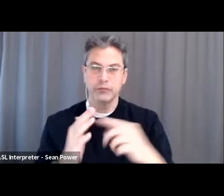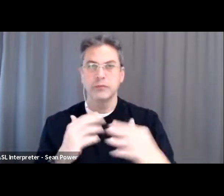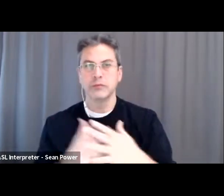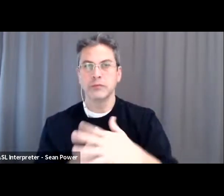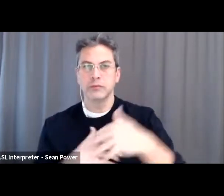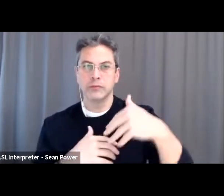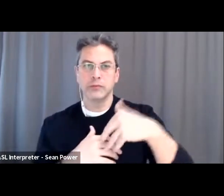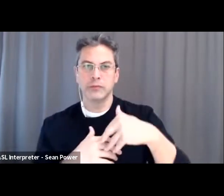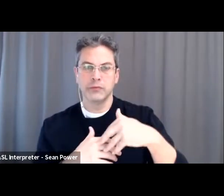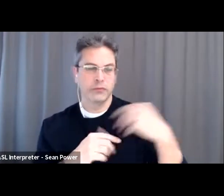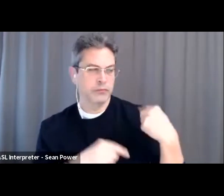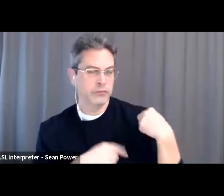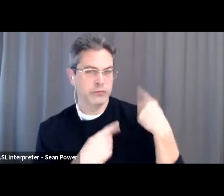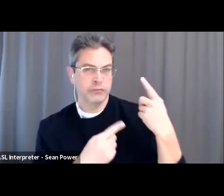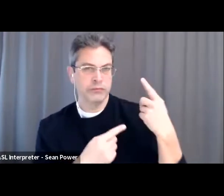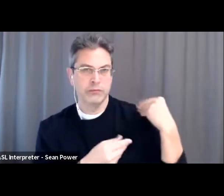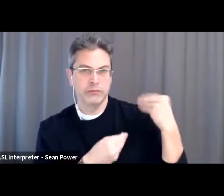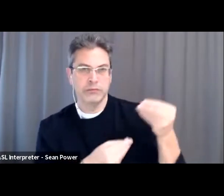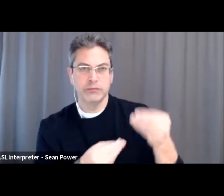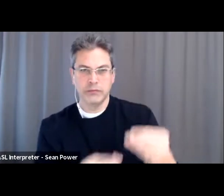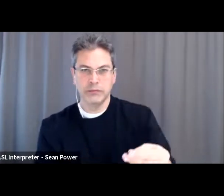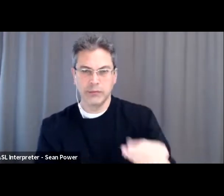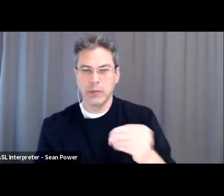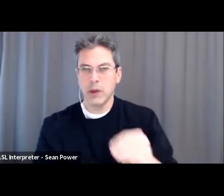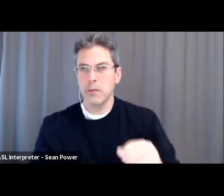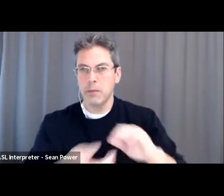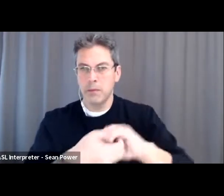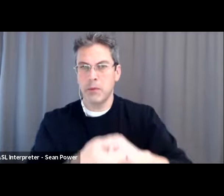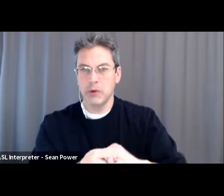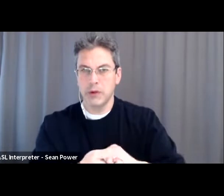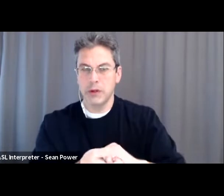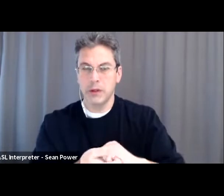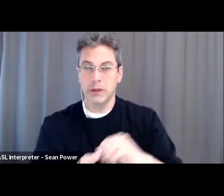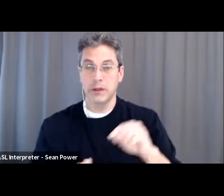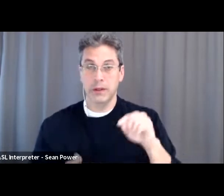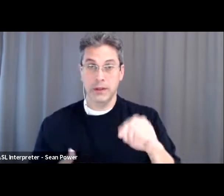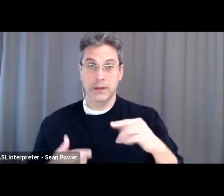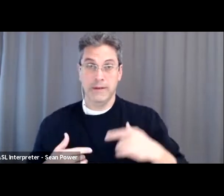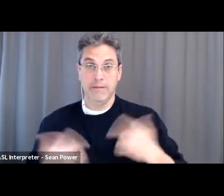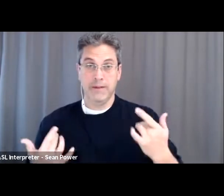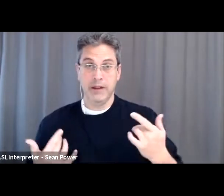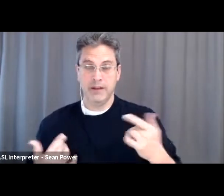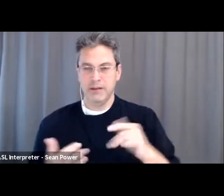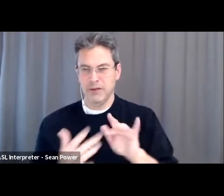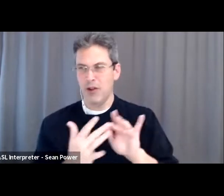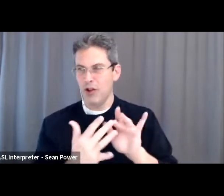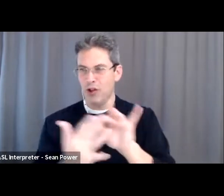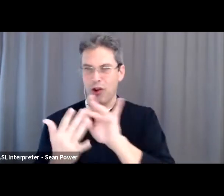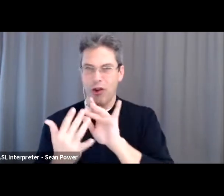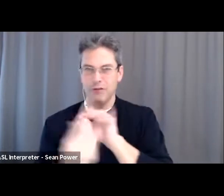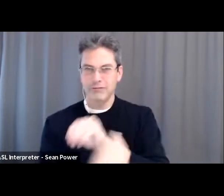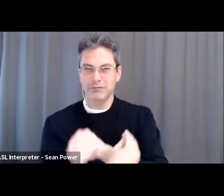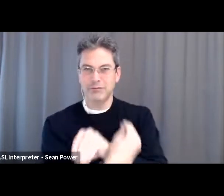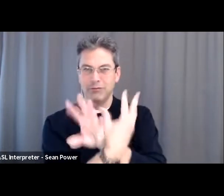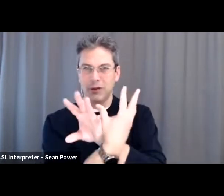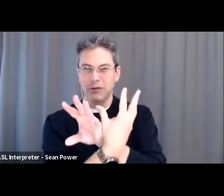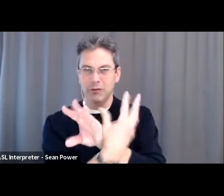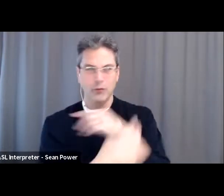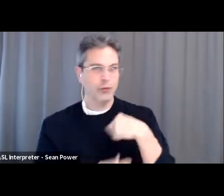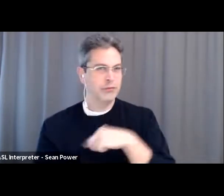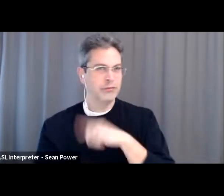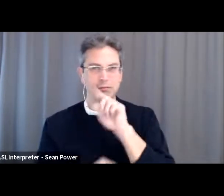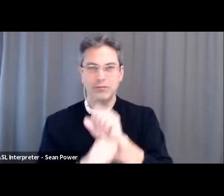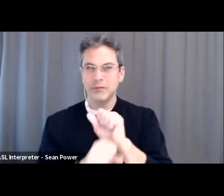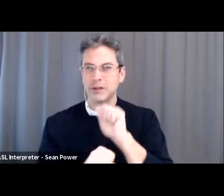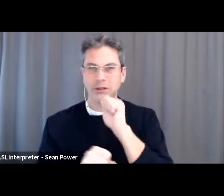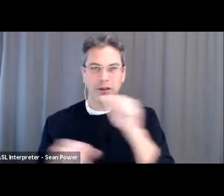and partners. As this event is virtual, and we're not all gathered in the same space, I